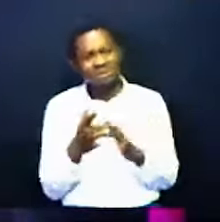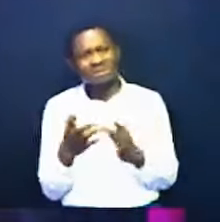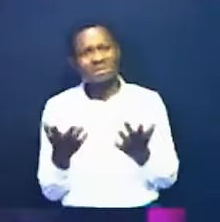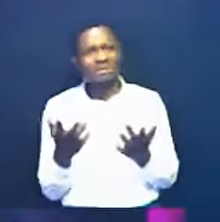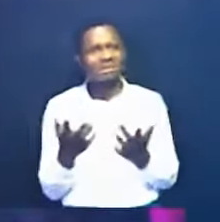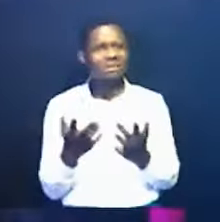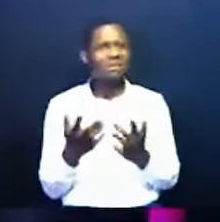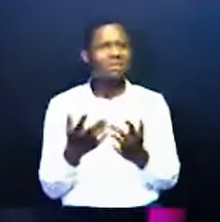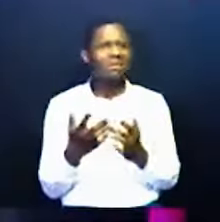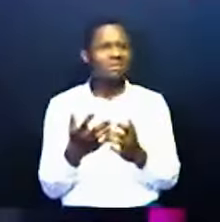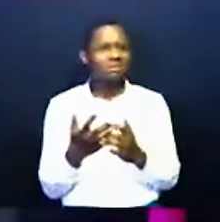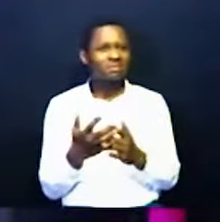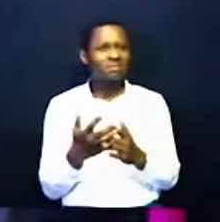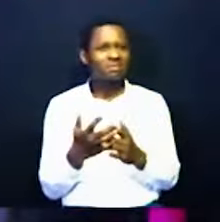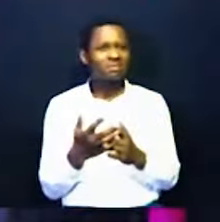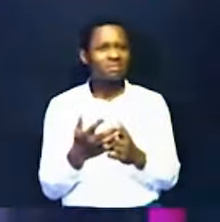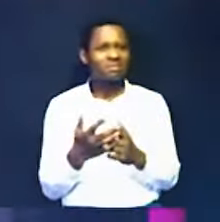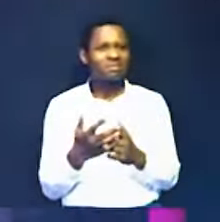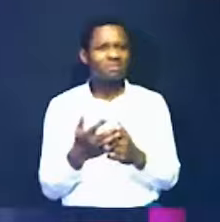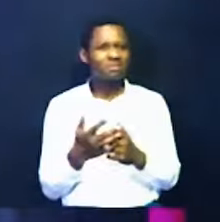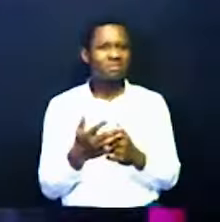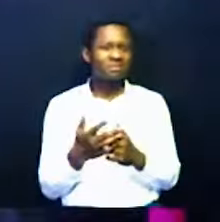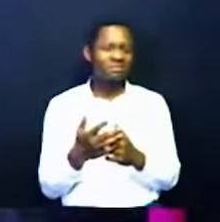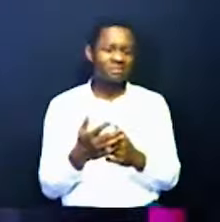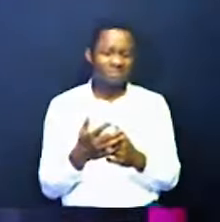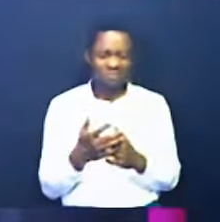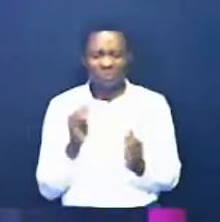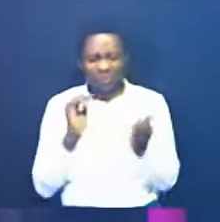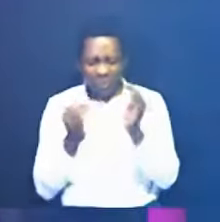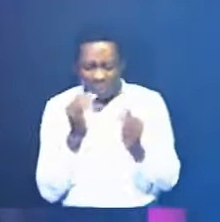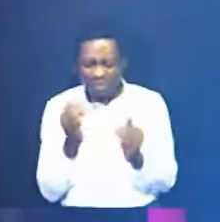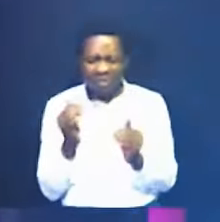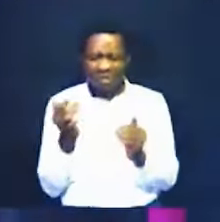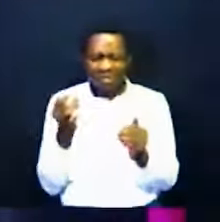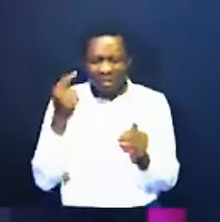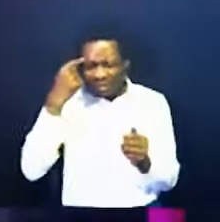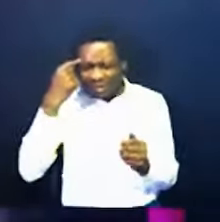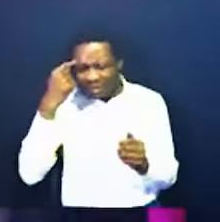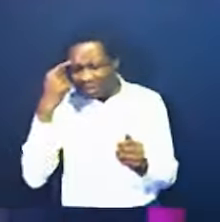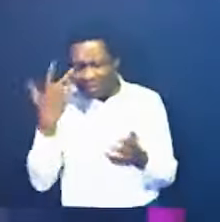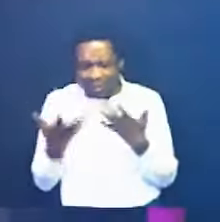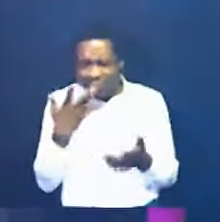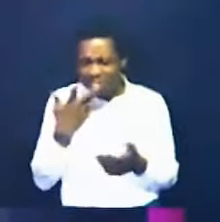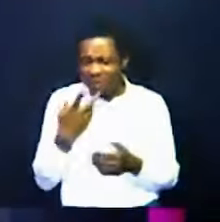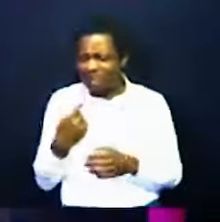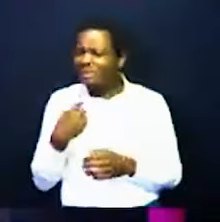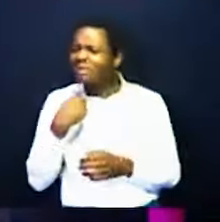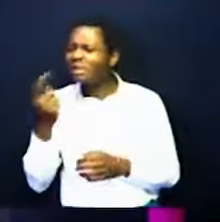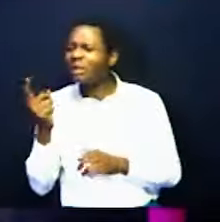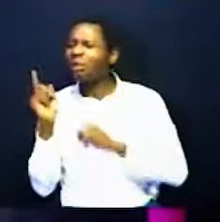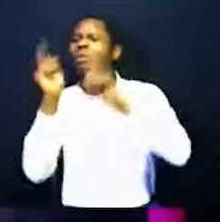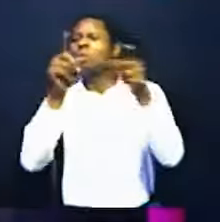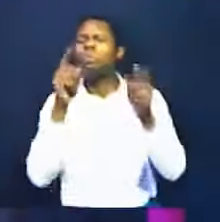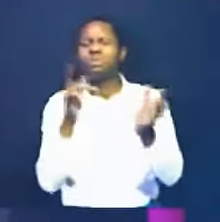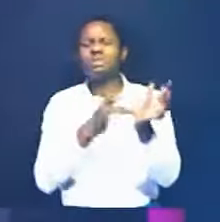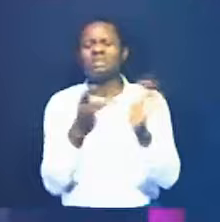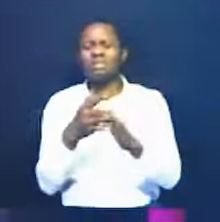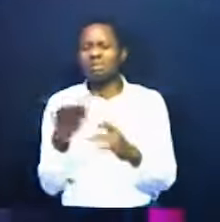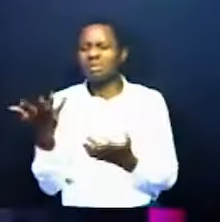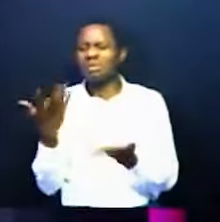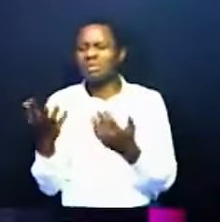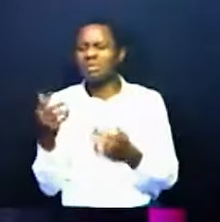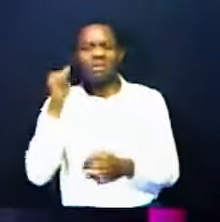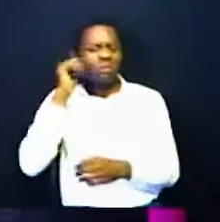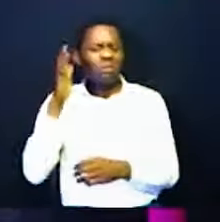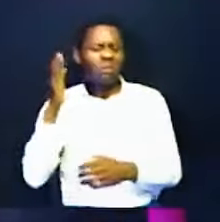see this rich young man is coming to you and you have become a stumbling block. I was afraid that maybe these words that I use, this